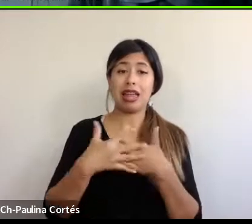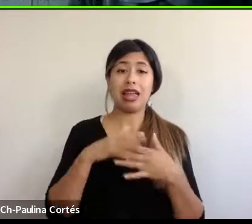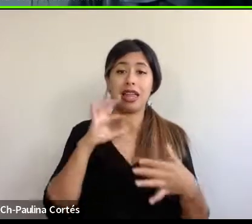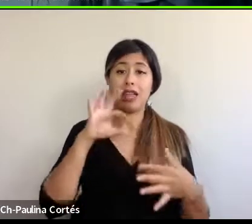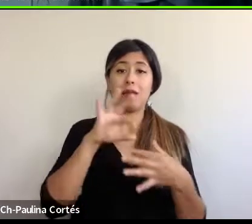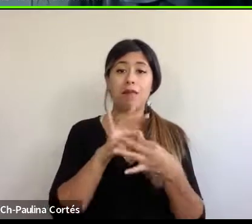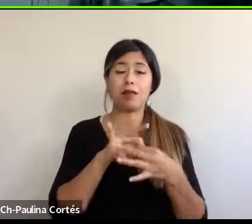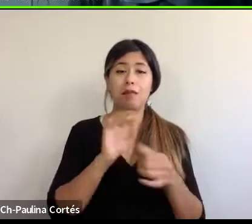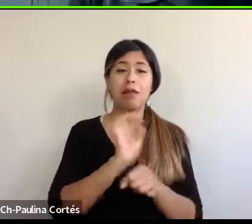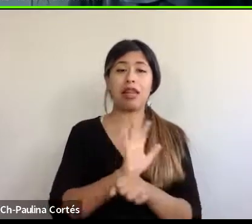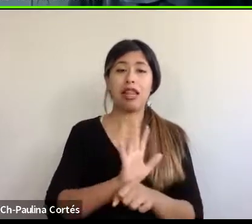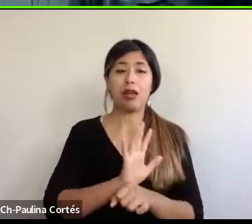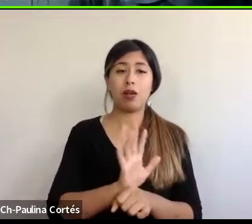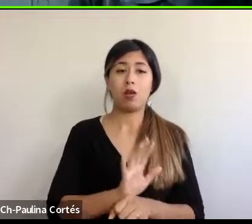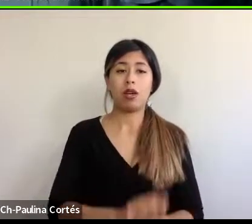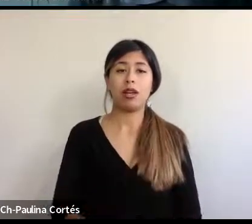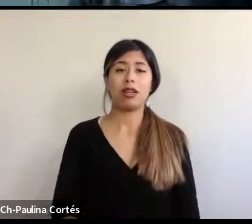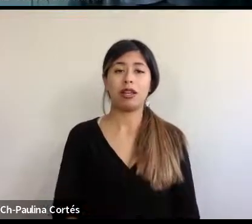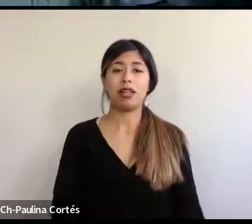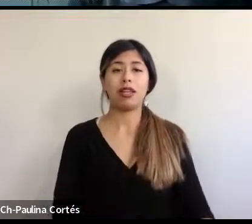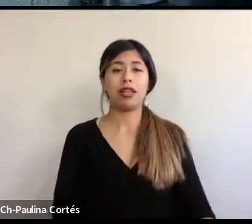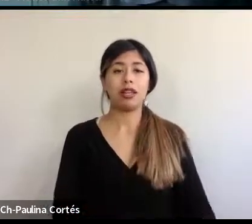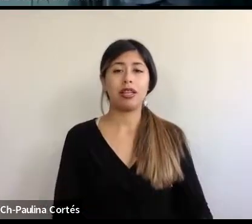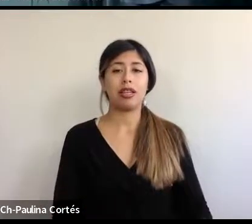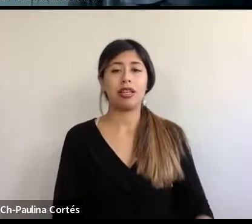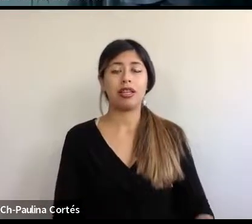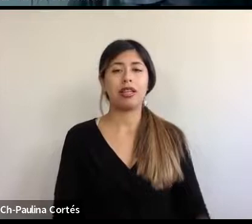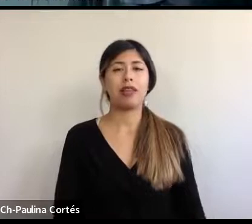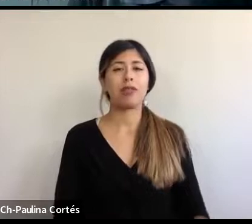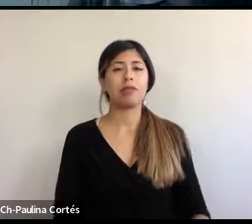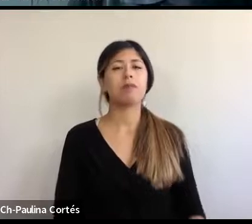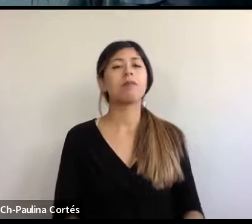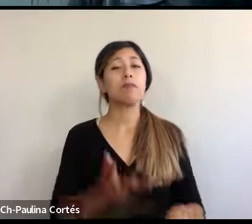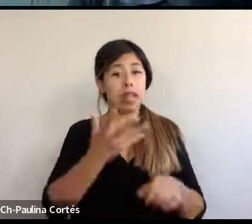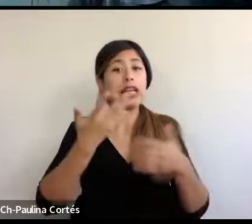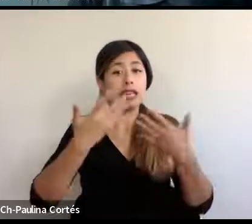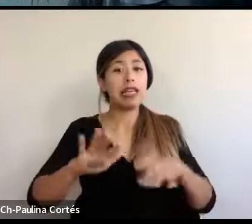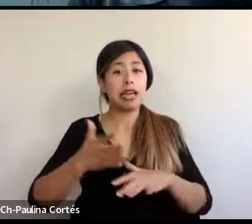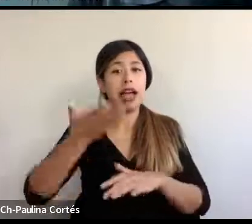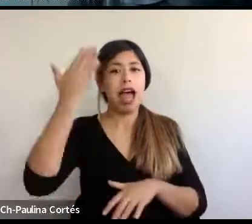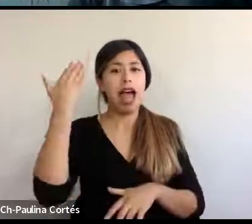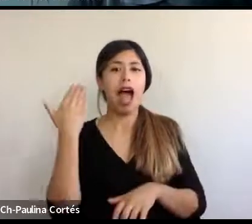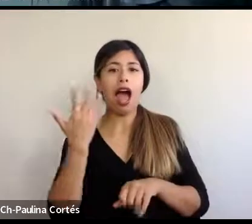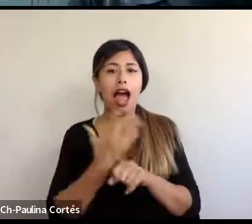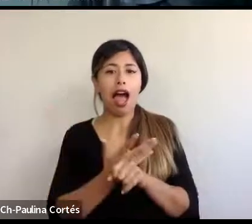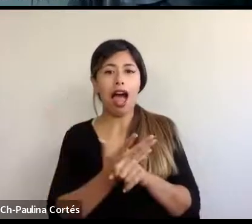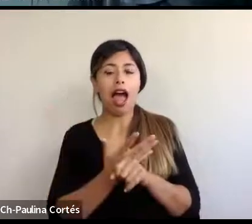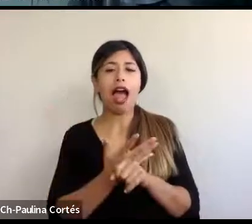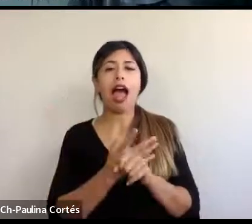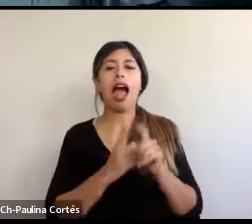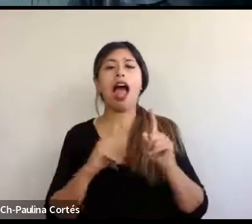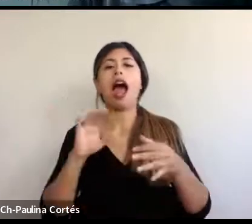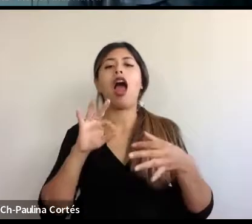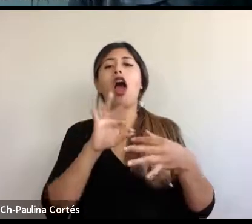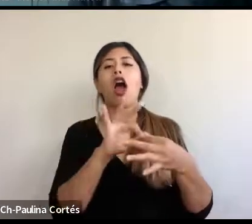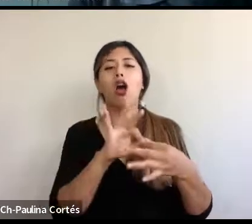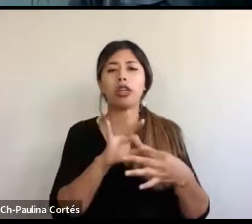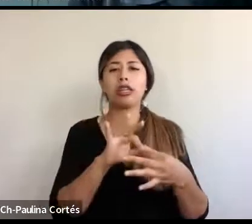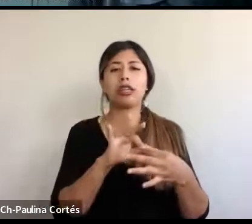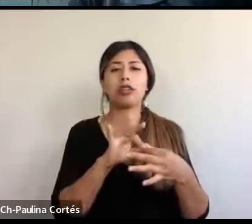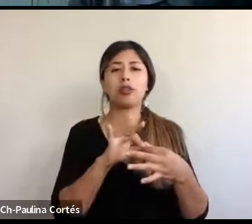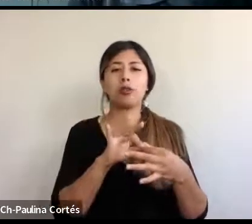Thomas, did I understand correctly? No, es existe alguna conexión, alguna unión. O